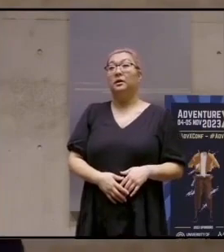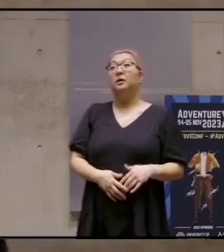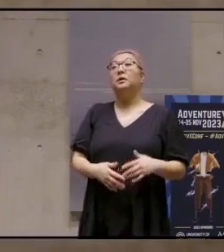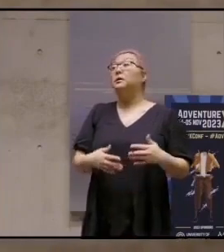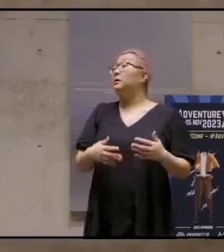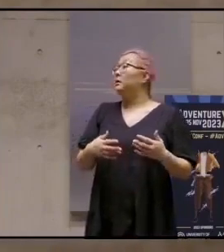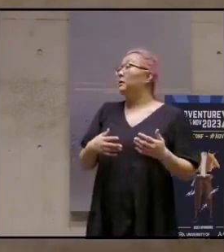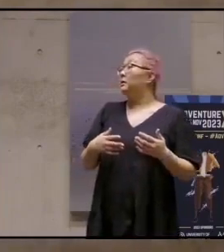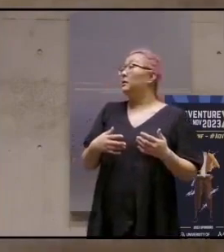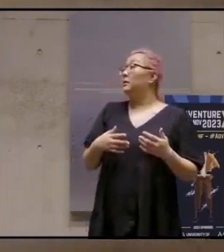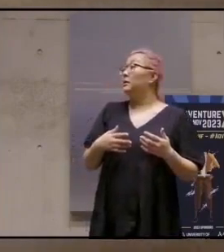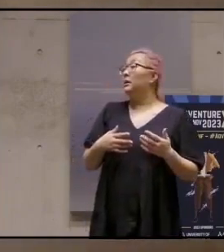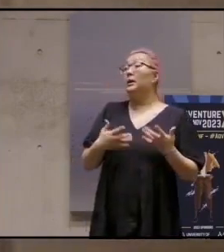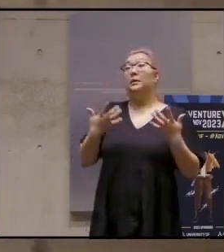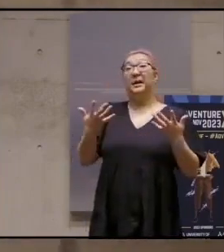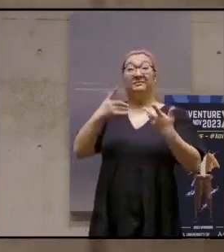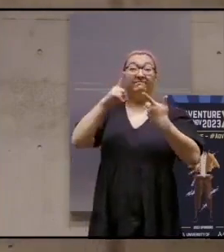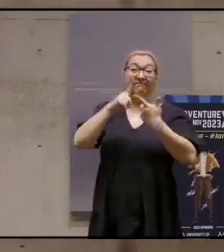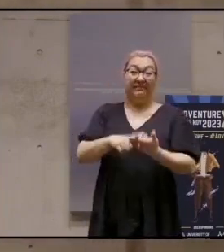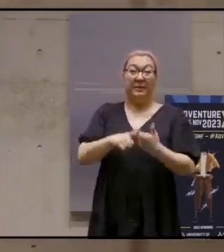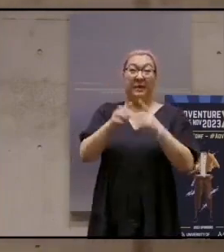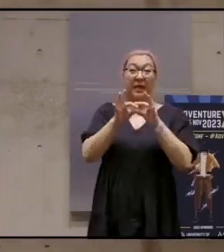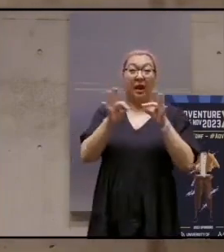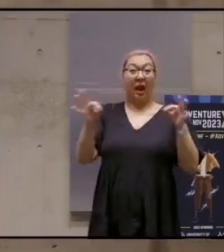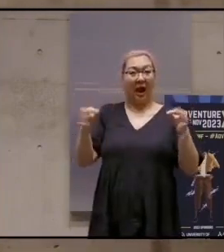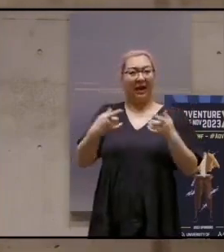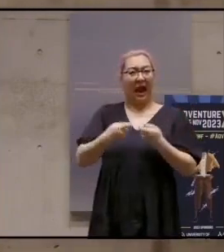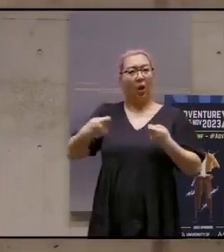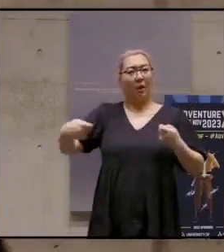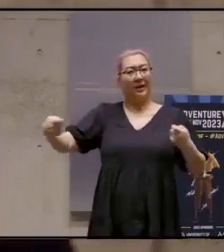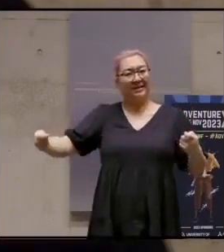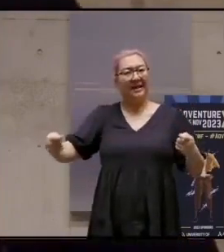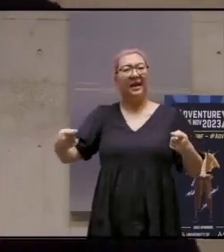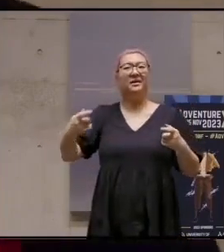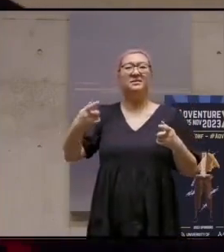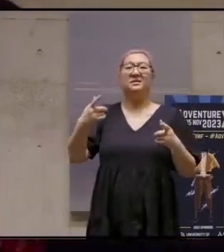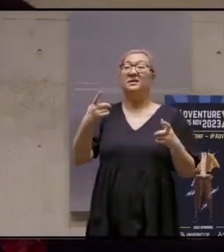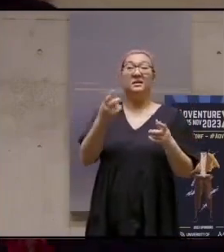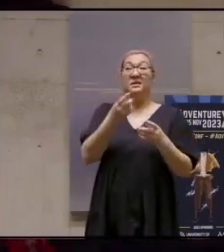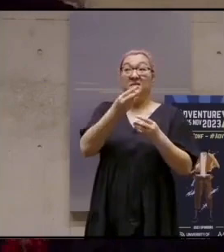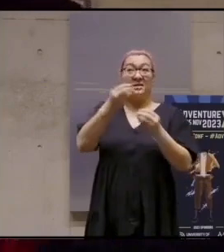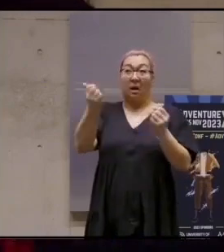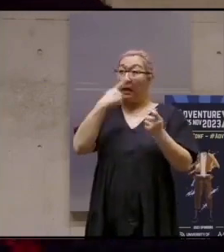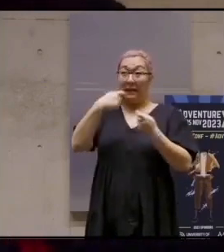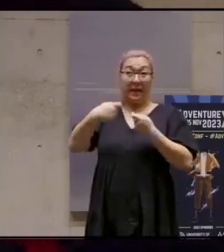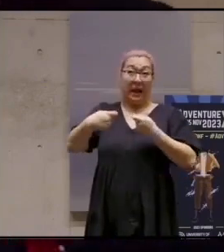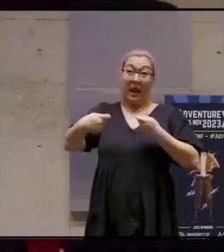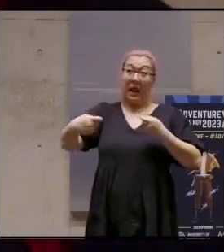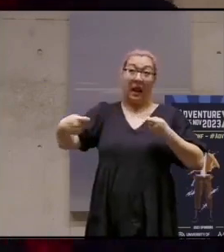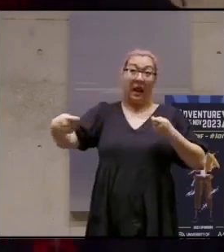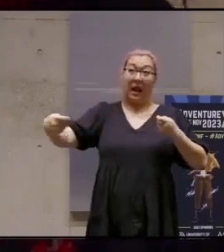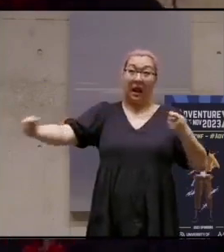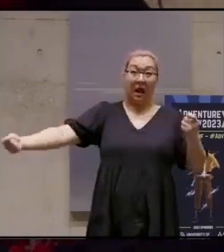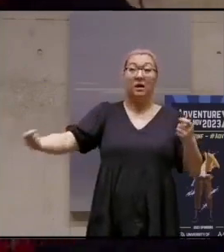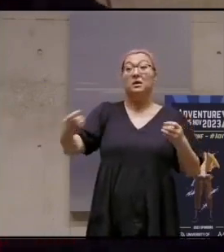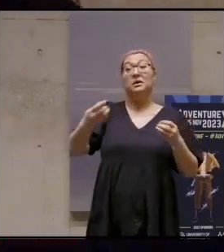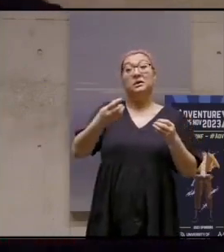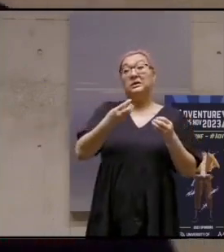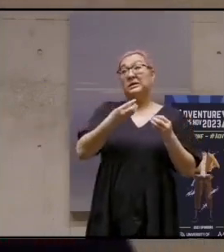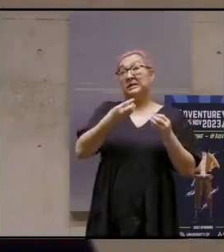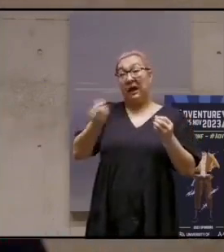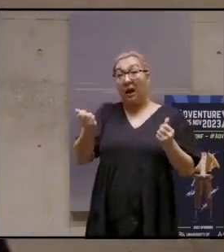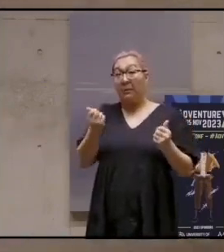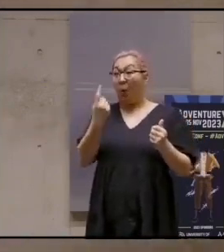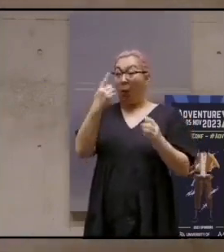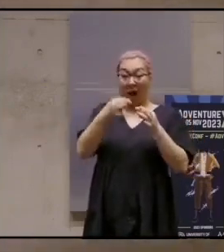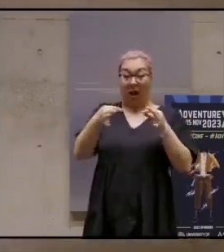like how long their line takes, then we're talking like, you'll be lucky to get one line in the can every 4, 5, 8 minutes.